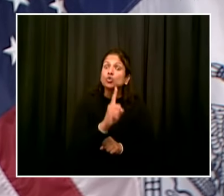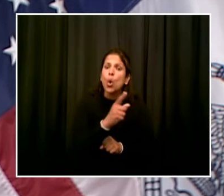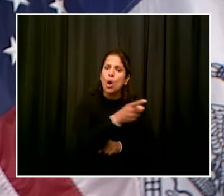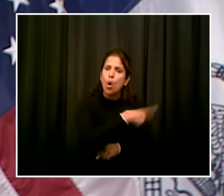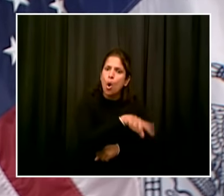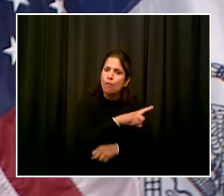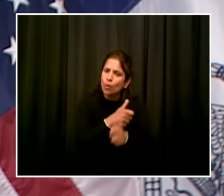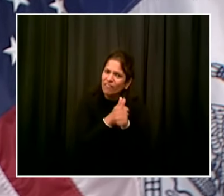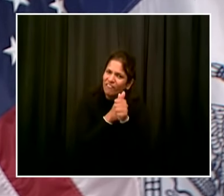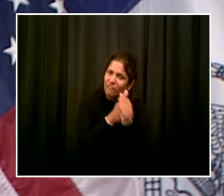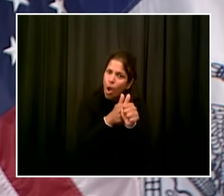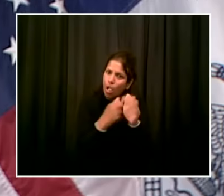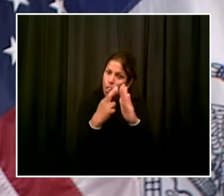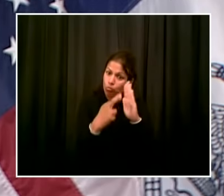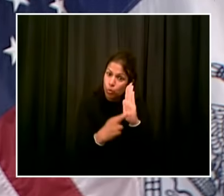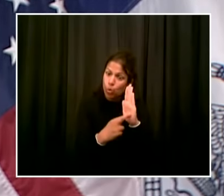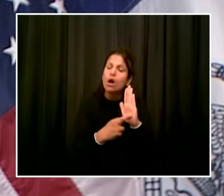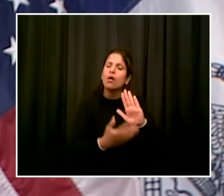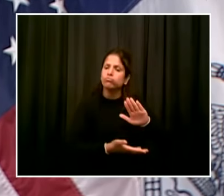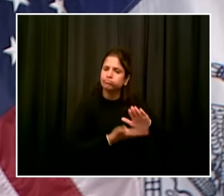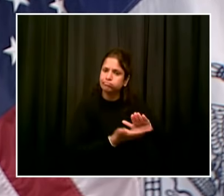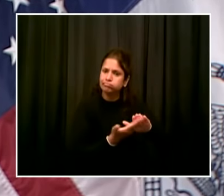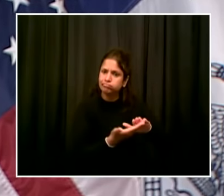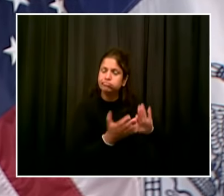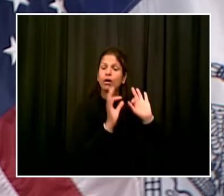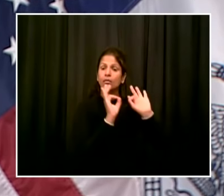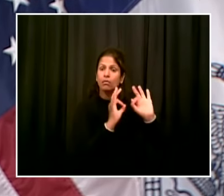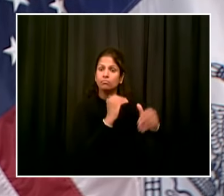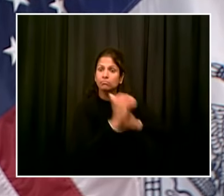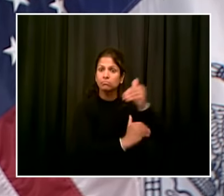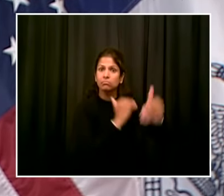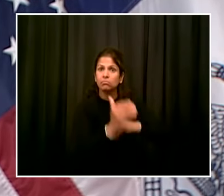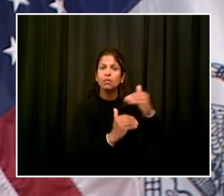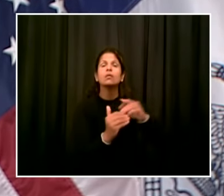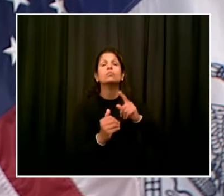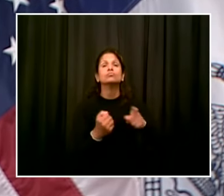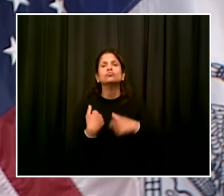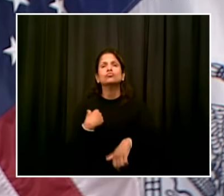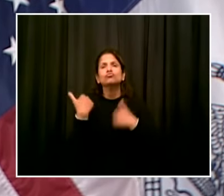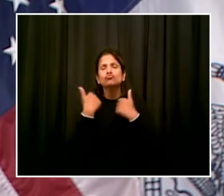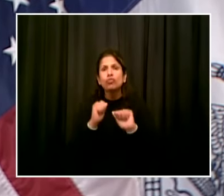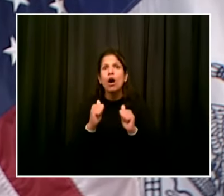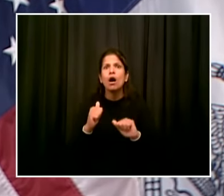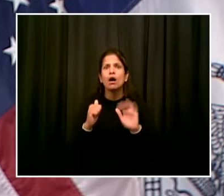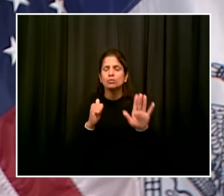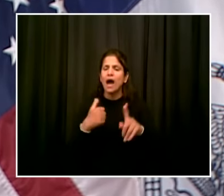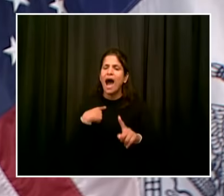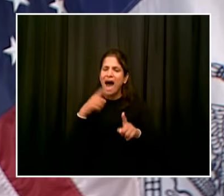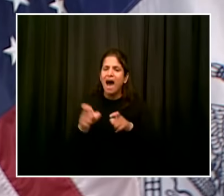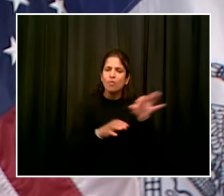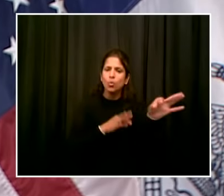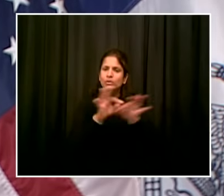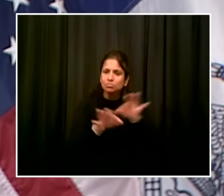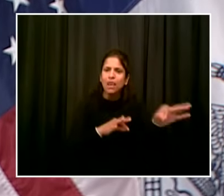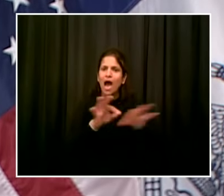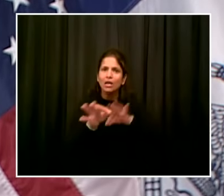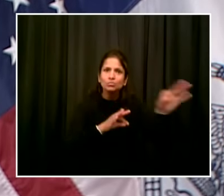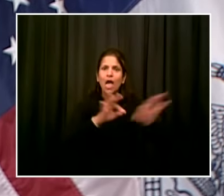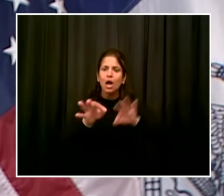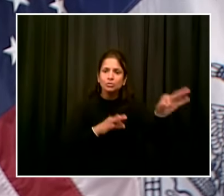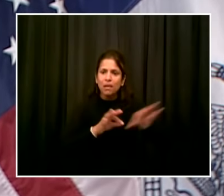and we've tried to use warnings, and overwhelmingly that has worked. Been a few places where it hasn't. Enough warnings, enough education